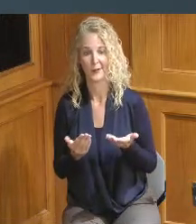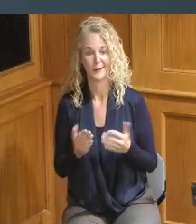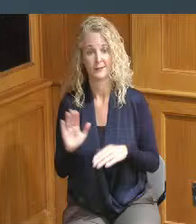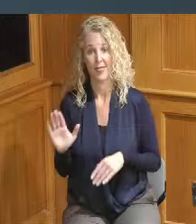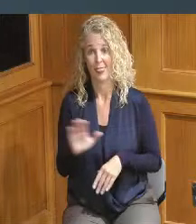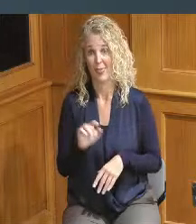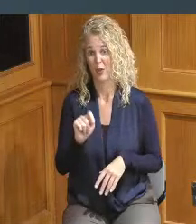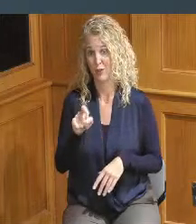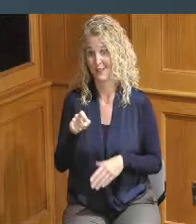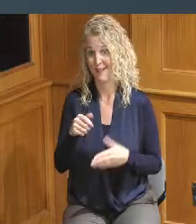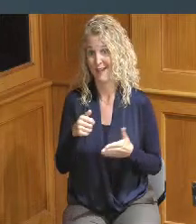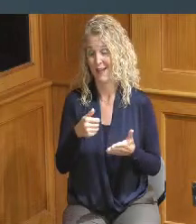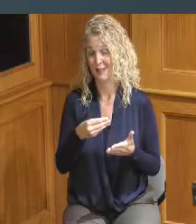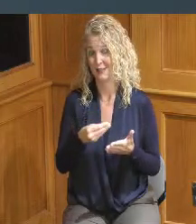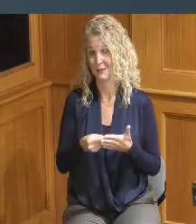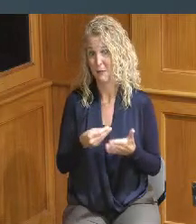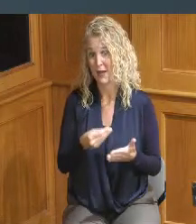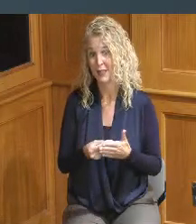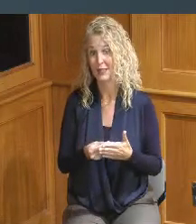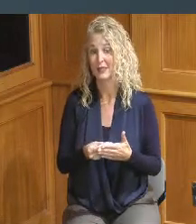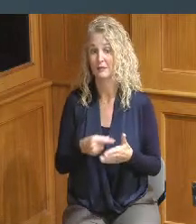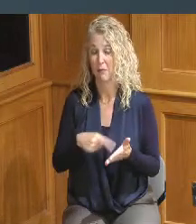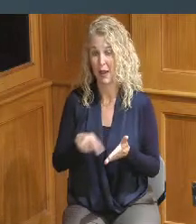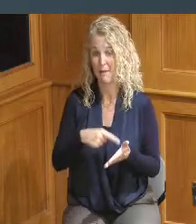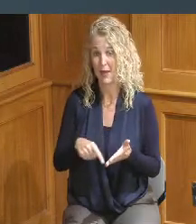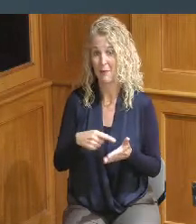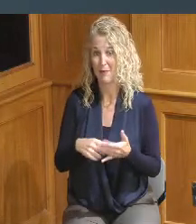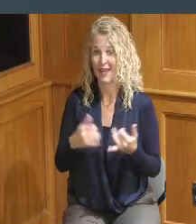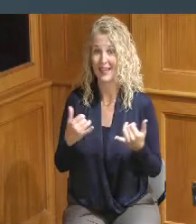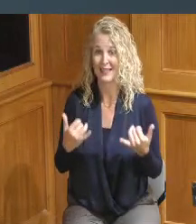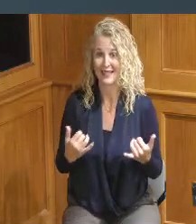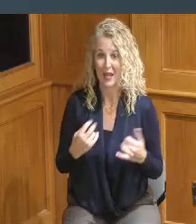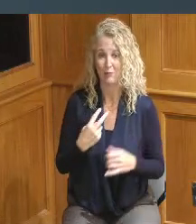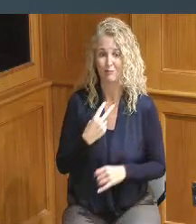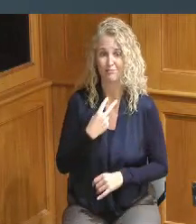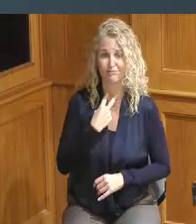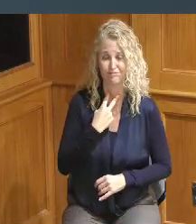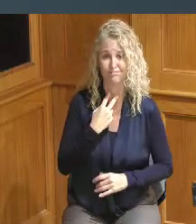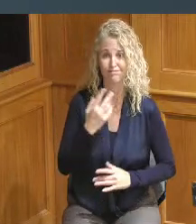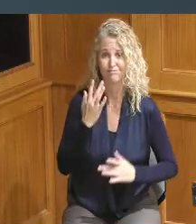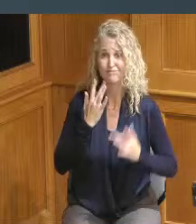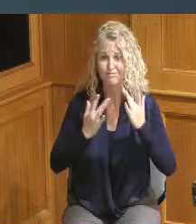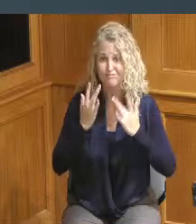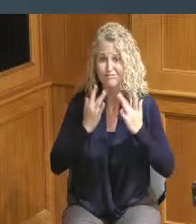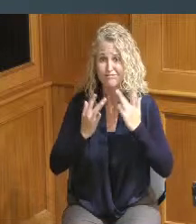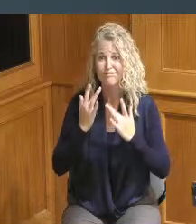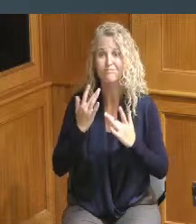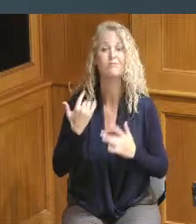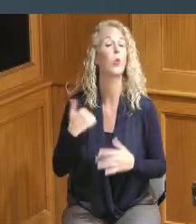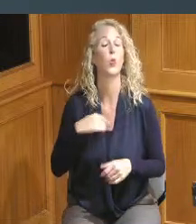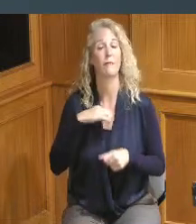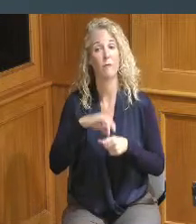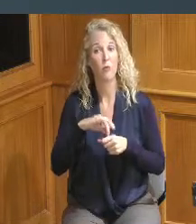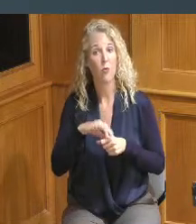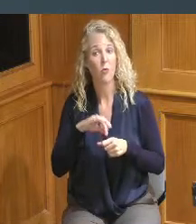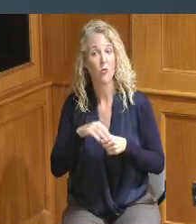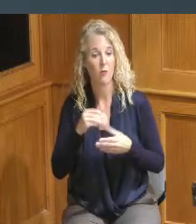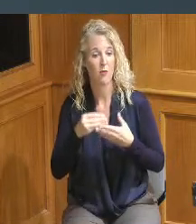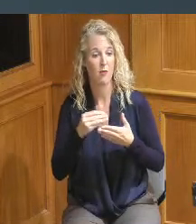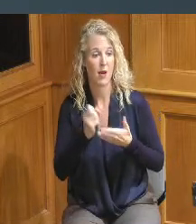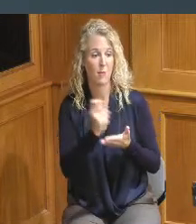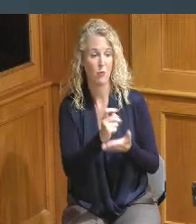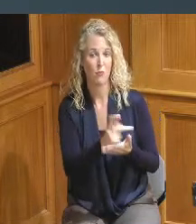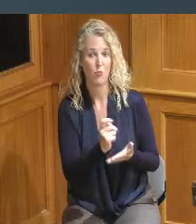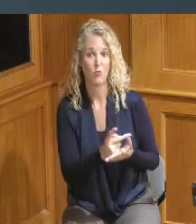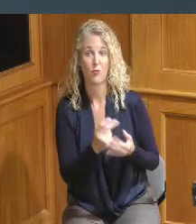taxes but hit a rough spot. And we have programs, we have a lot of things that we vote on, but making